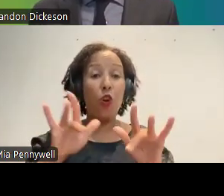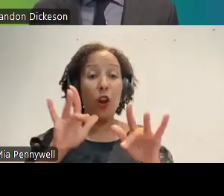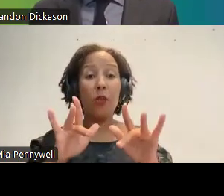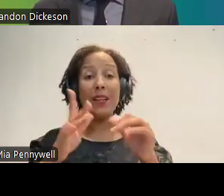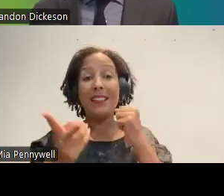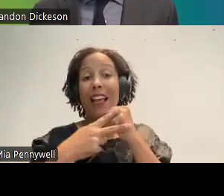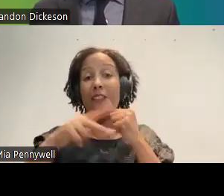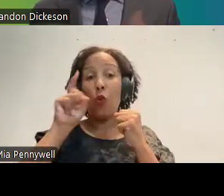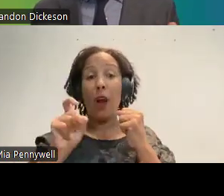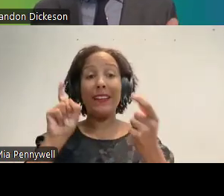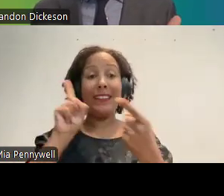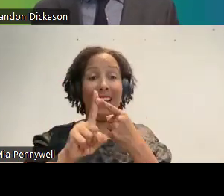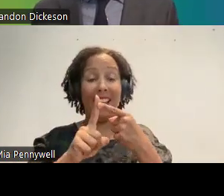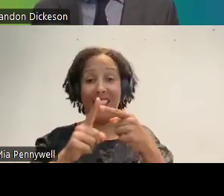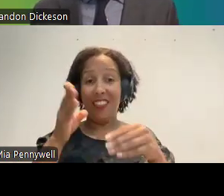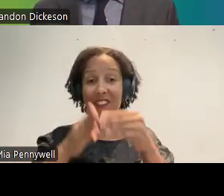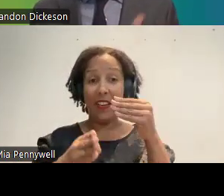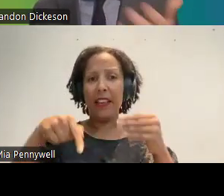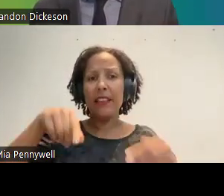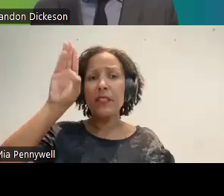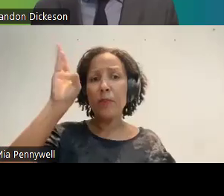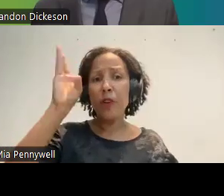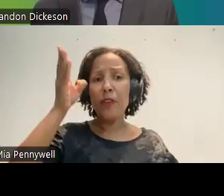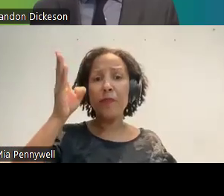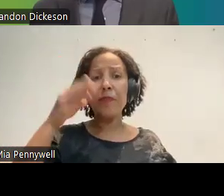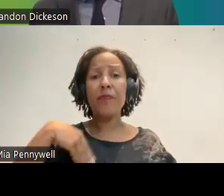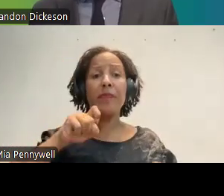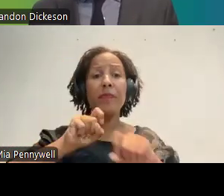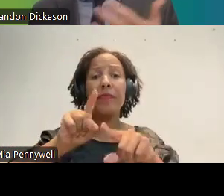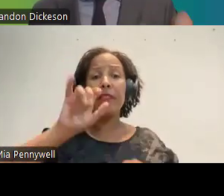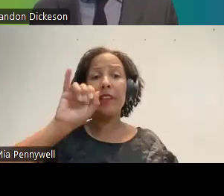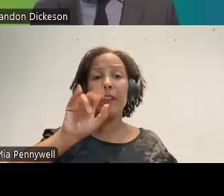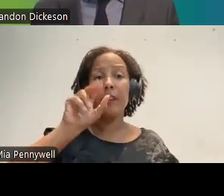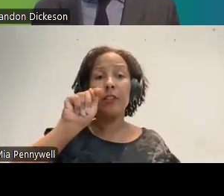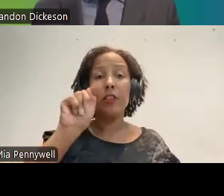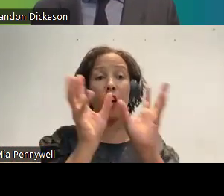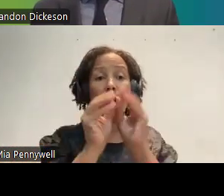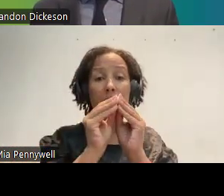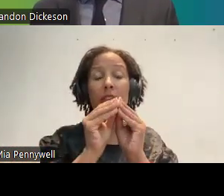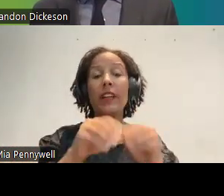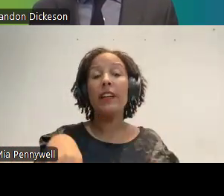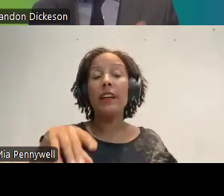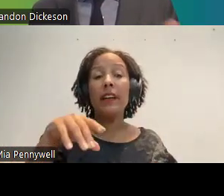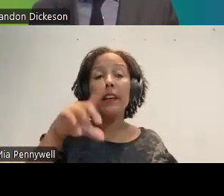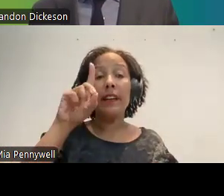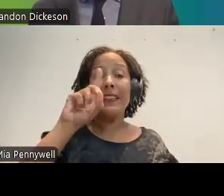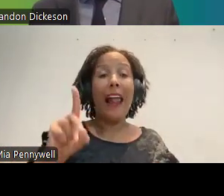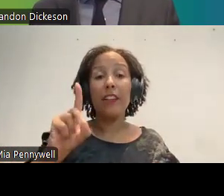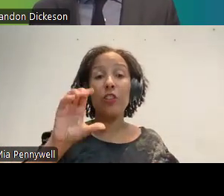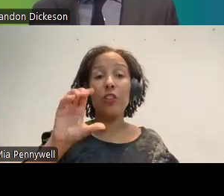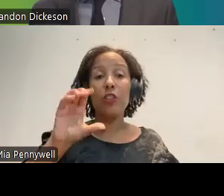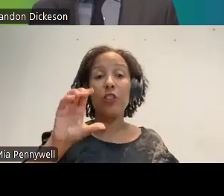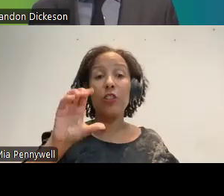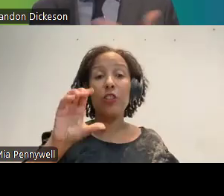presentation here. I've provided this presentation at the JUST conference, at the Dallas Crimes Against Children conference, like the Way